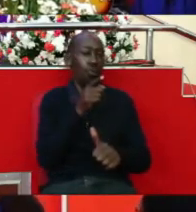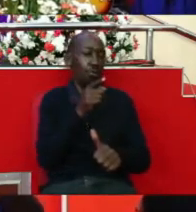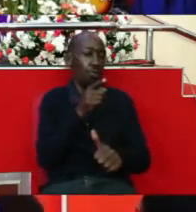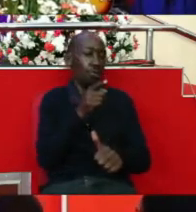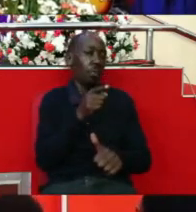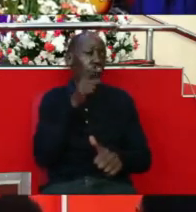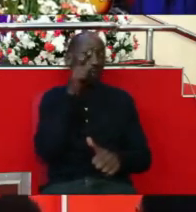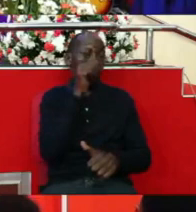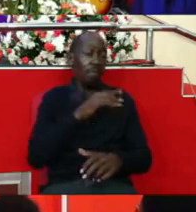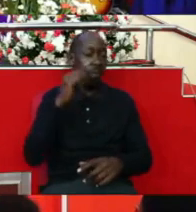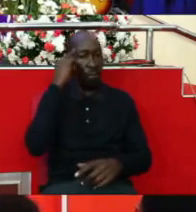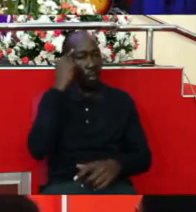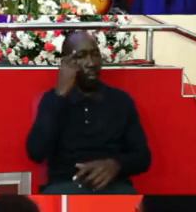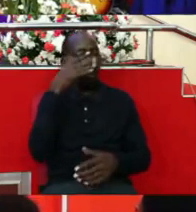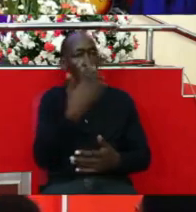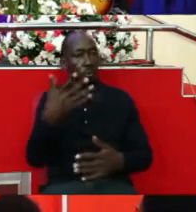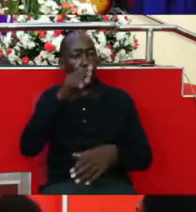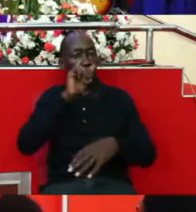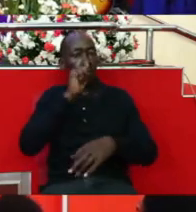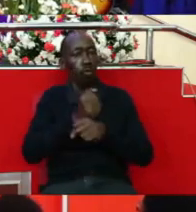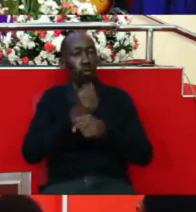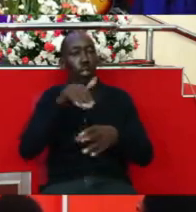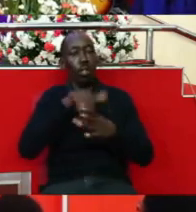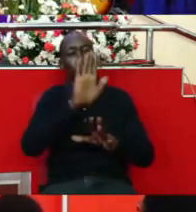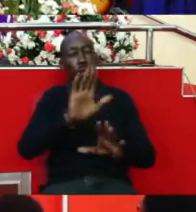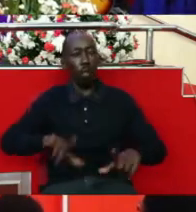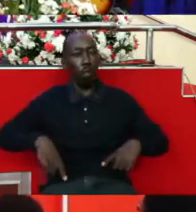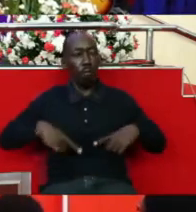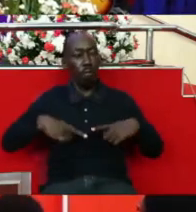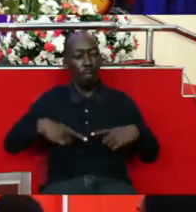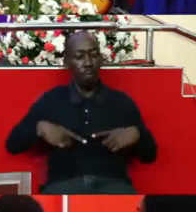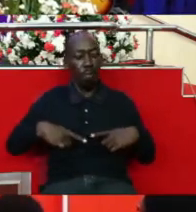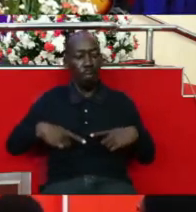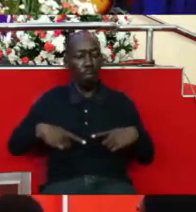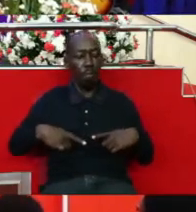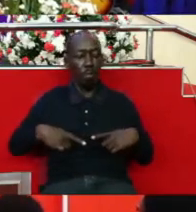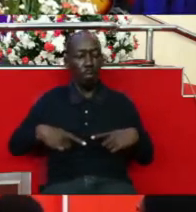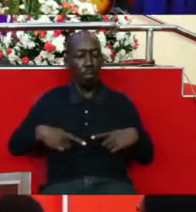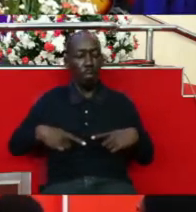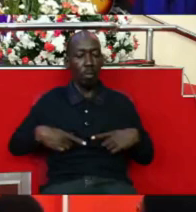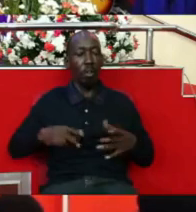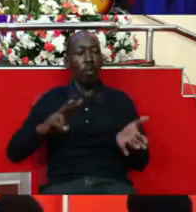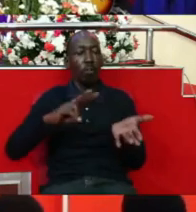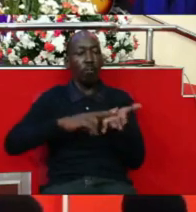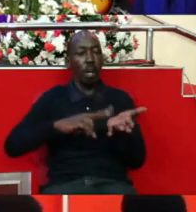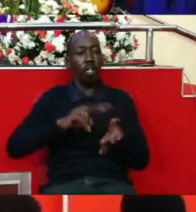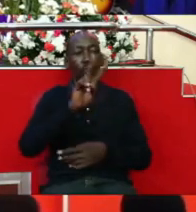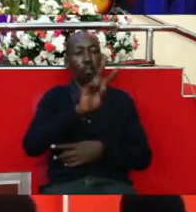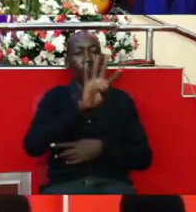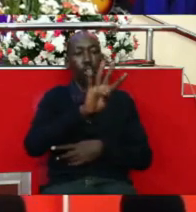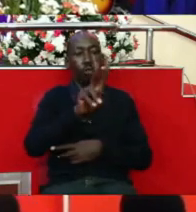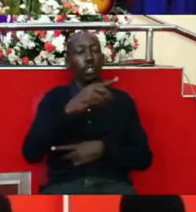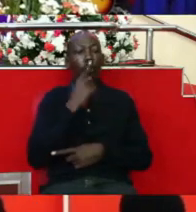one will determine the things that God will do in your life. Hiyo itagharamia mambo ambayo Mungu atafanya katika maisha yako. Verse 42 says this. Mstari